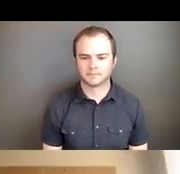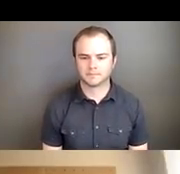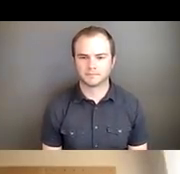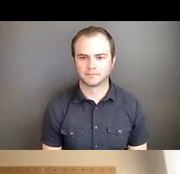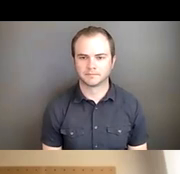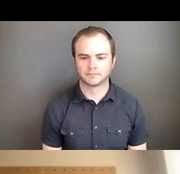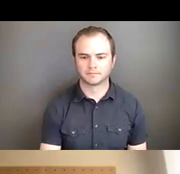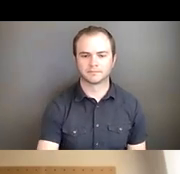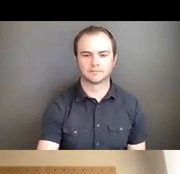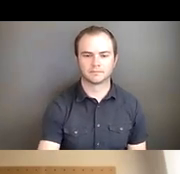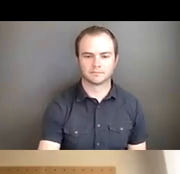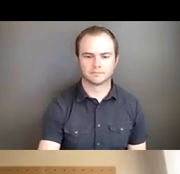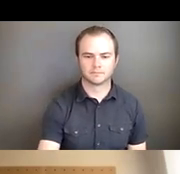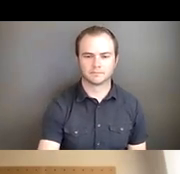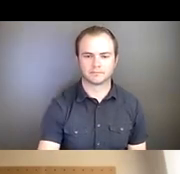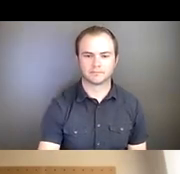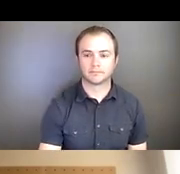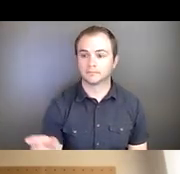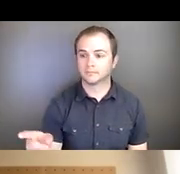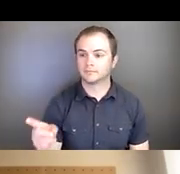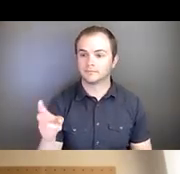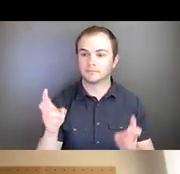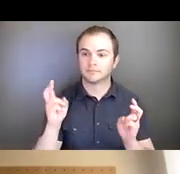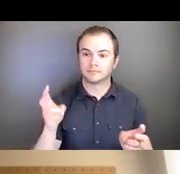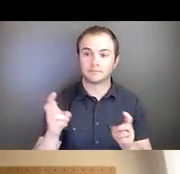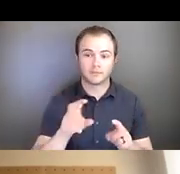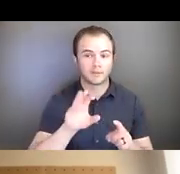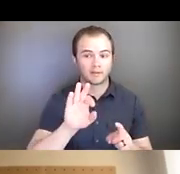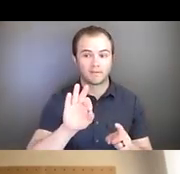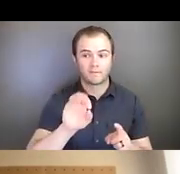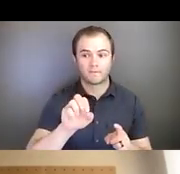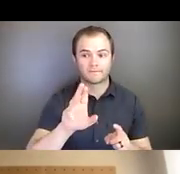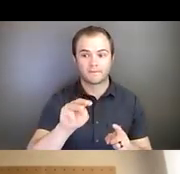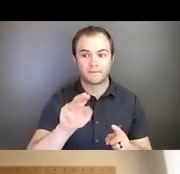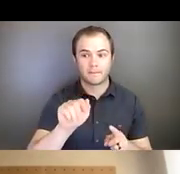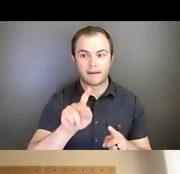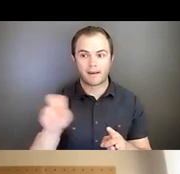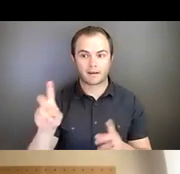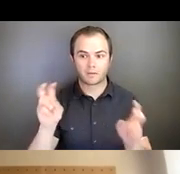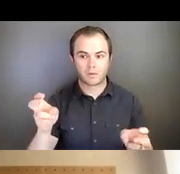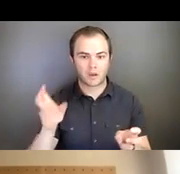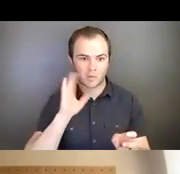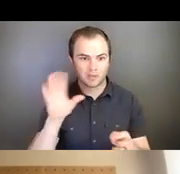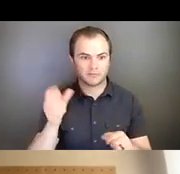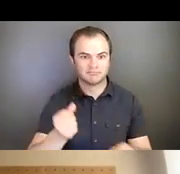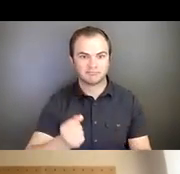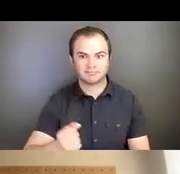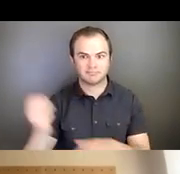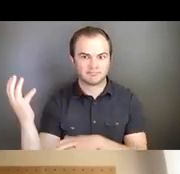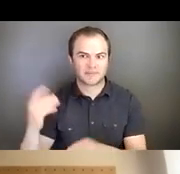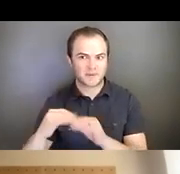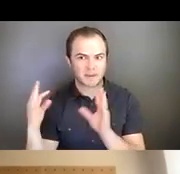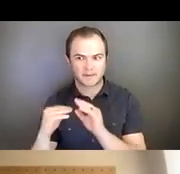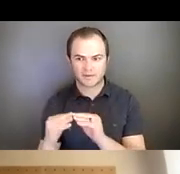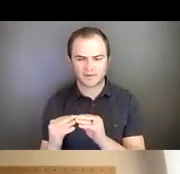Are formatted quotes going to be a thing of the past? Good question. What are the thoughts on that from the